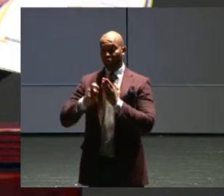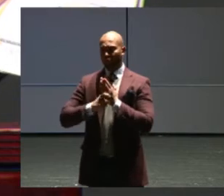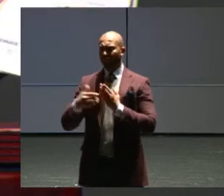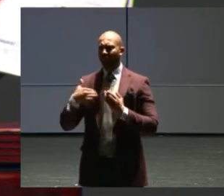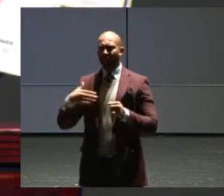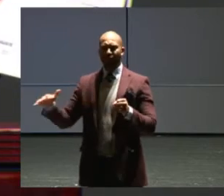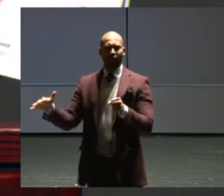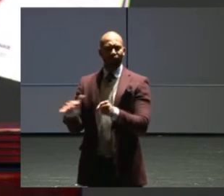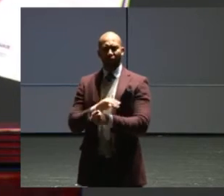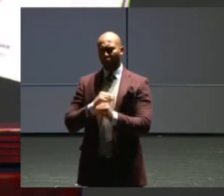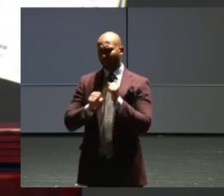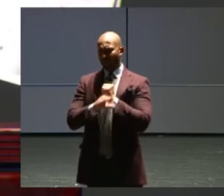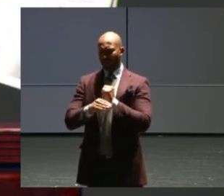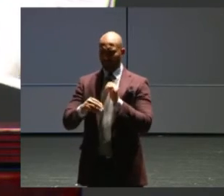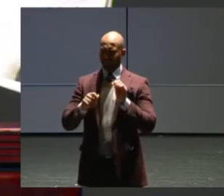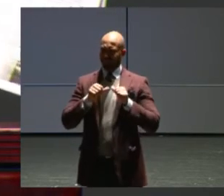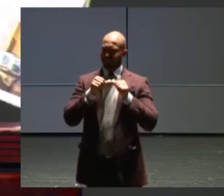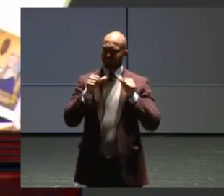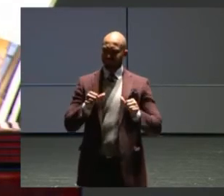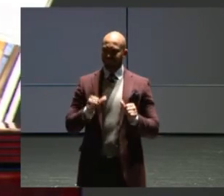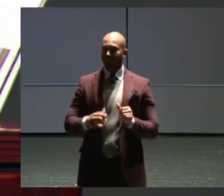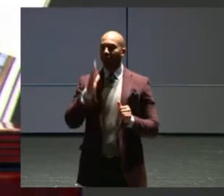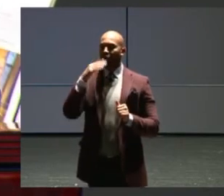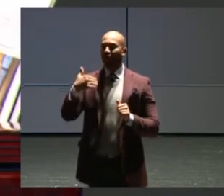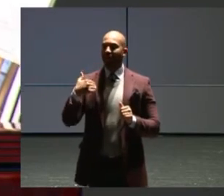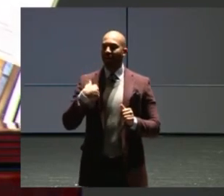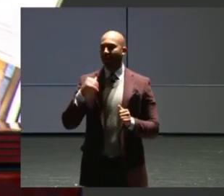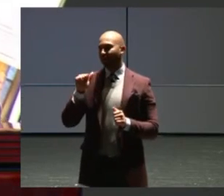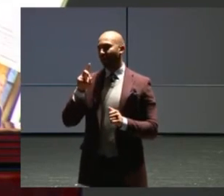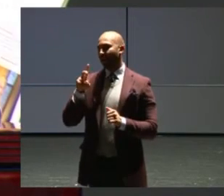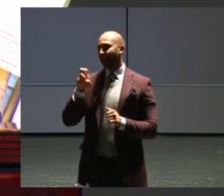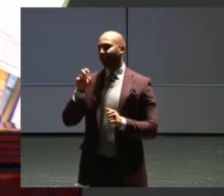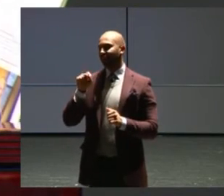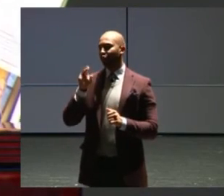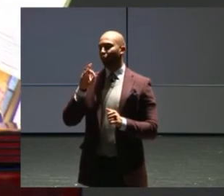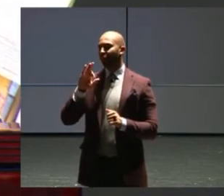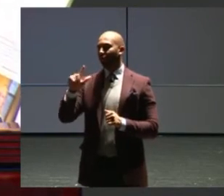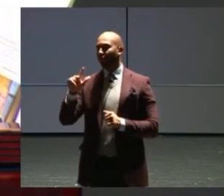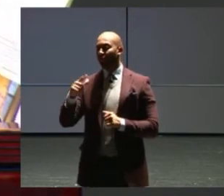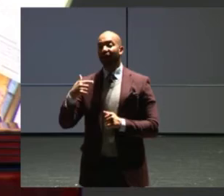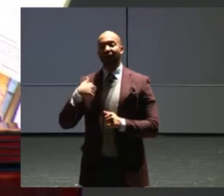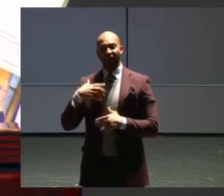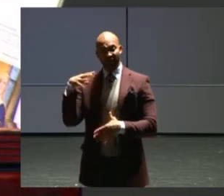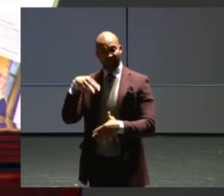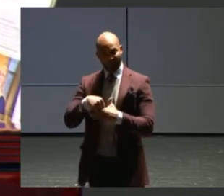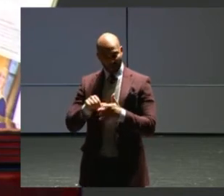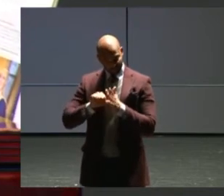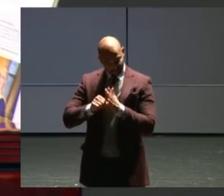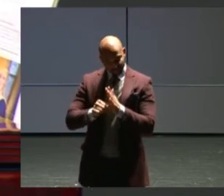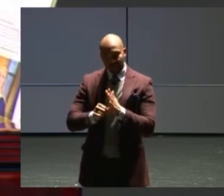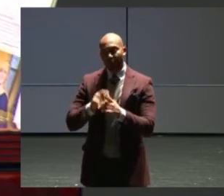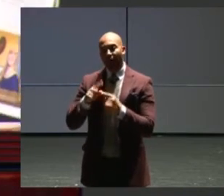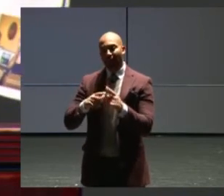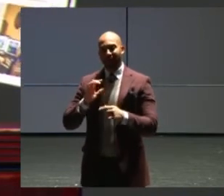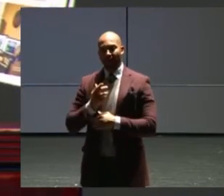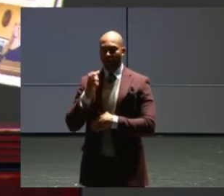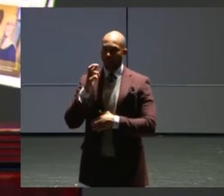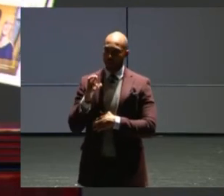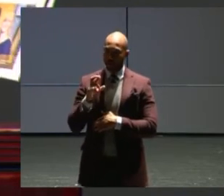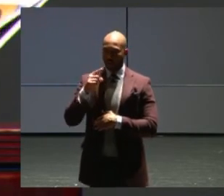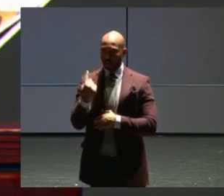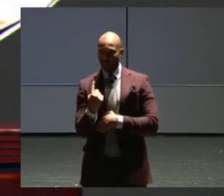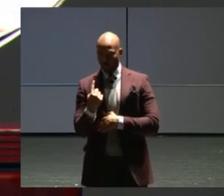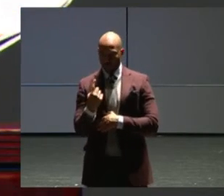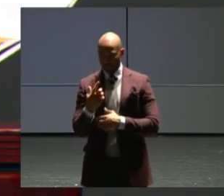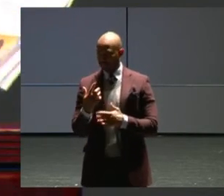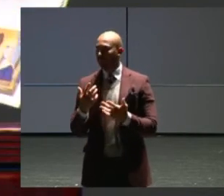ad, you'll see these every month. We call this an advertorial, and I'll be featured in terms of stressing many aspects of our one prowess. This